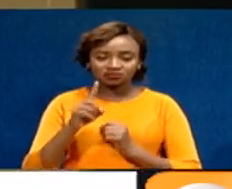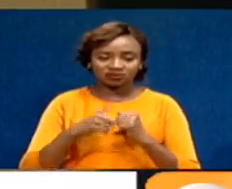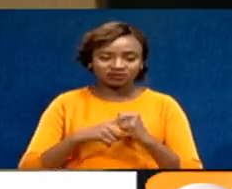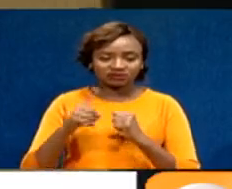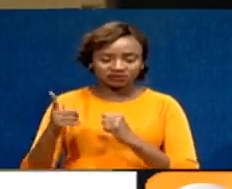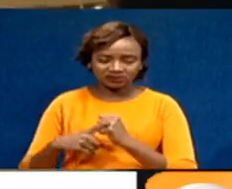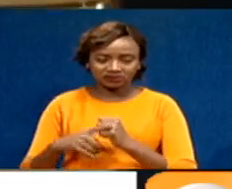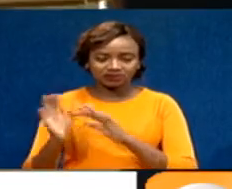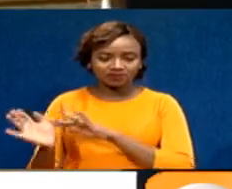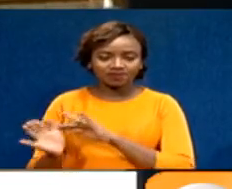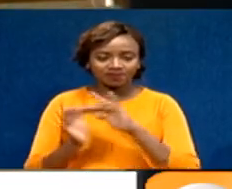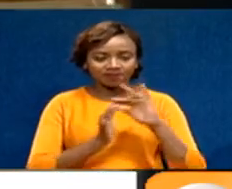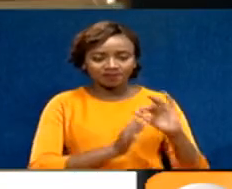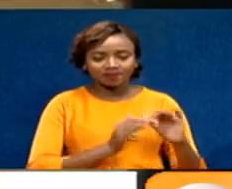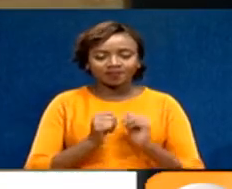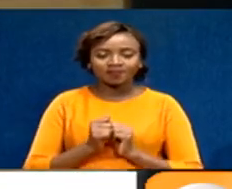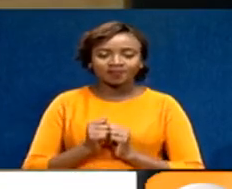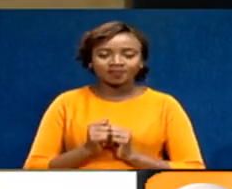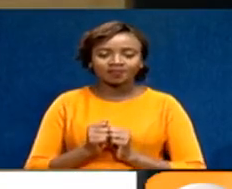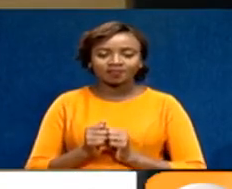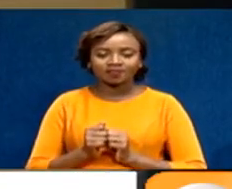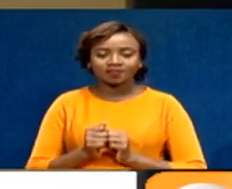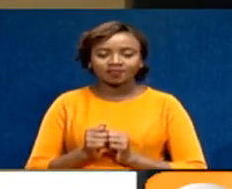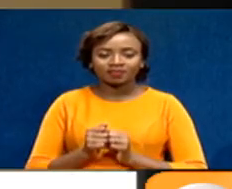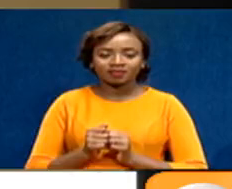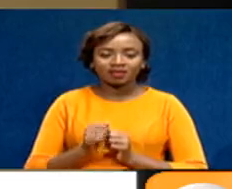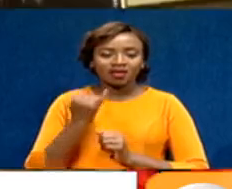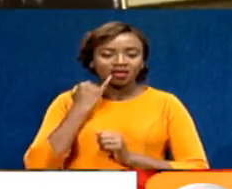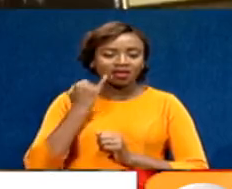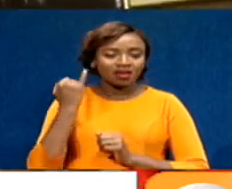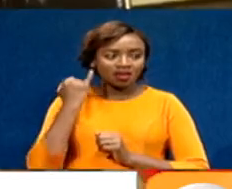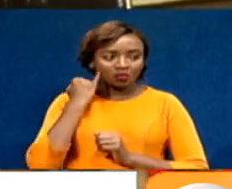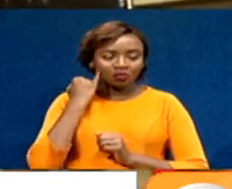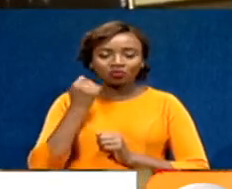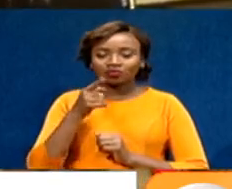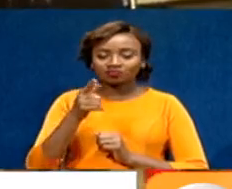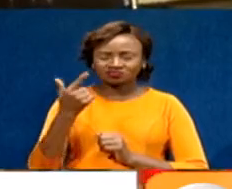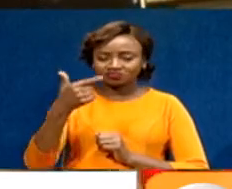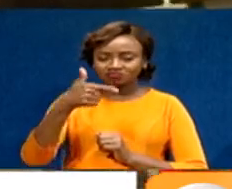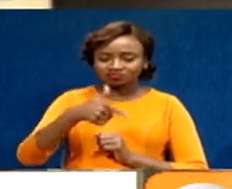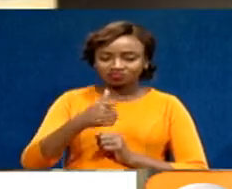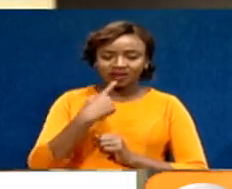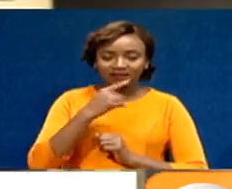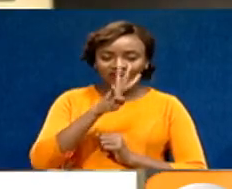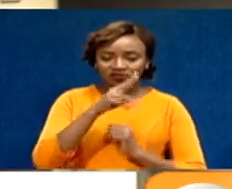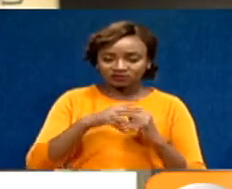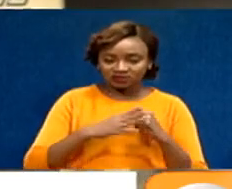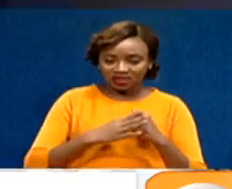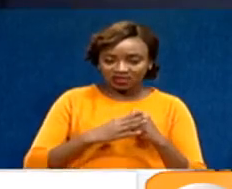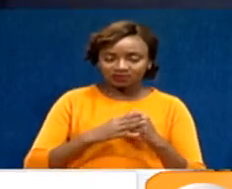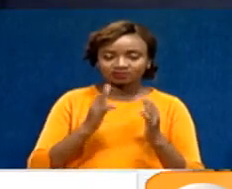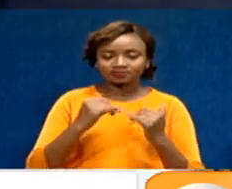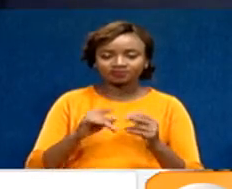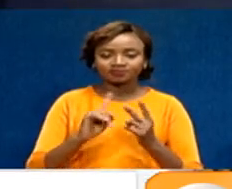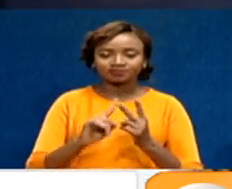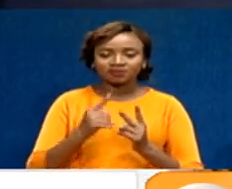cents for petrol, diesel, and kerosene, respectively. In Nakuru, the products will retail at 149 shillings and 64